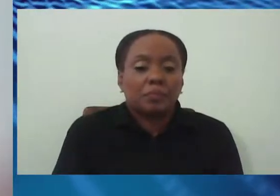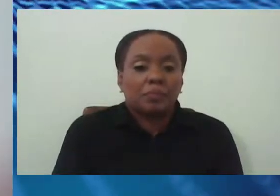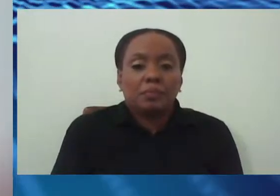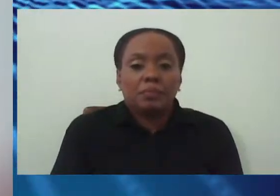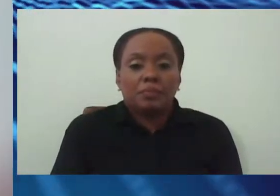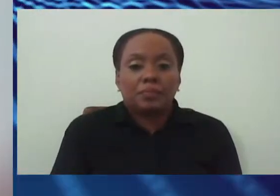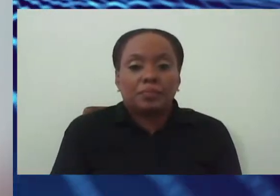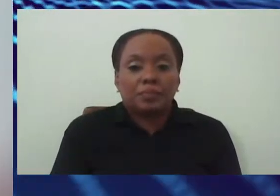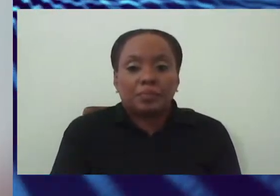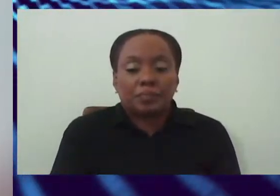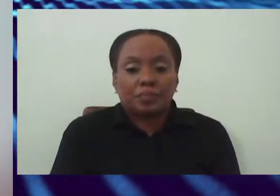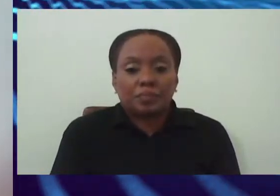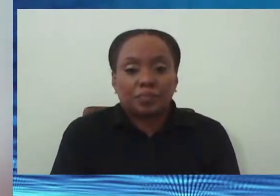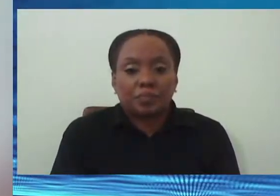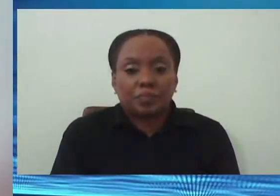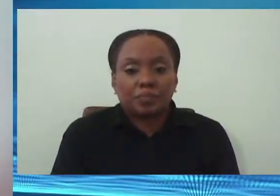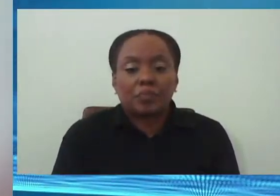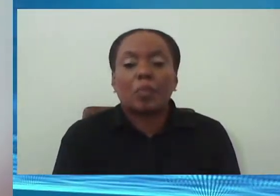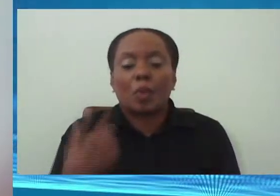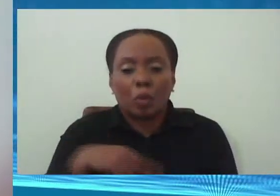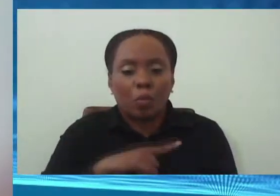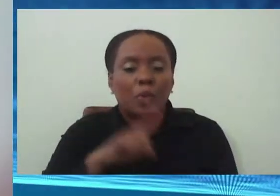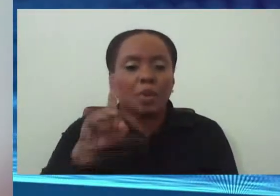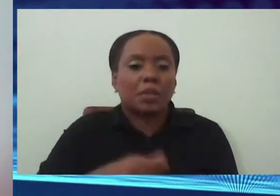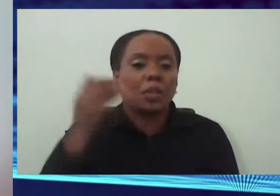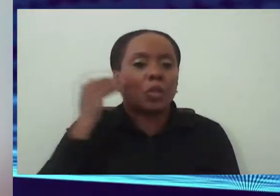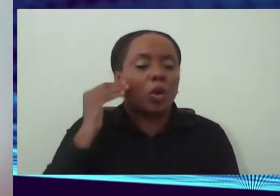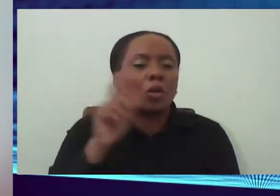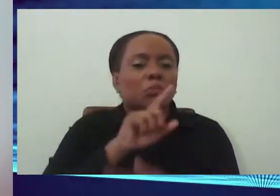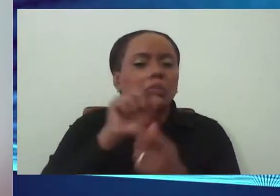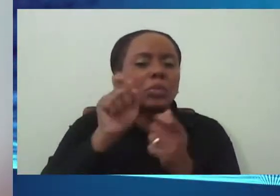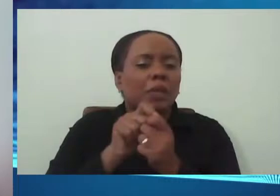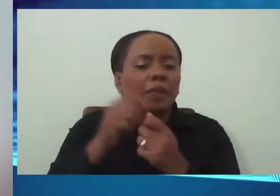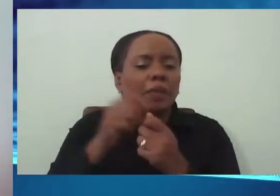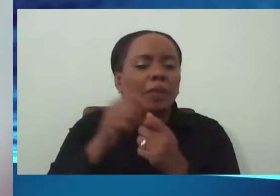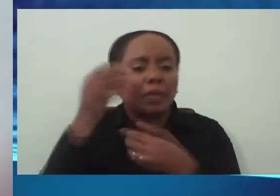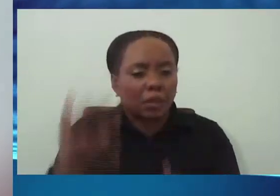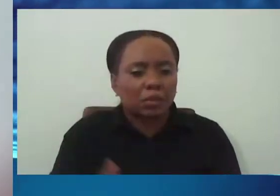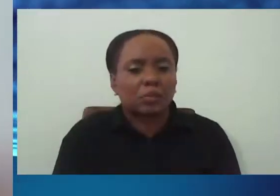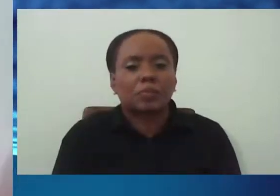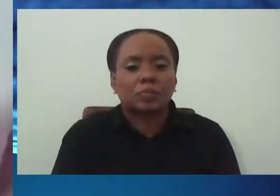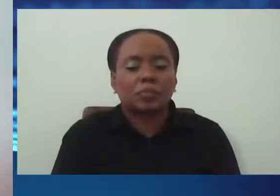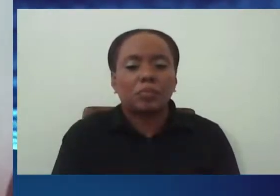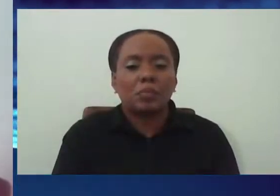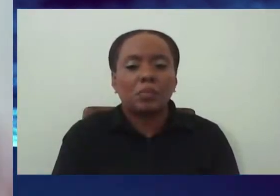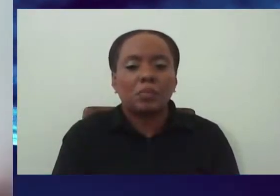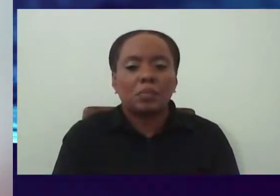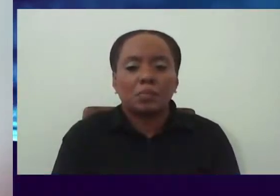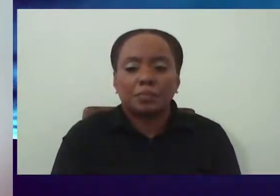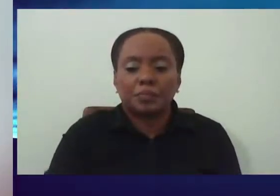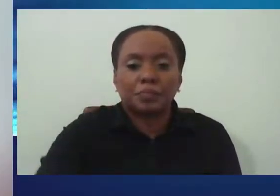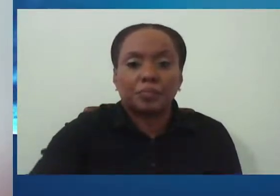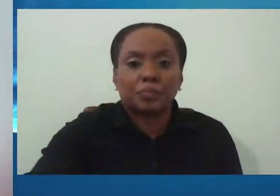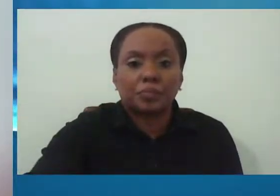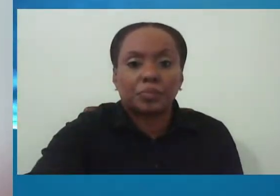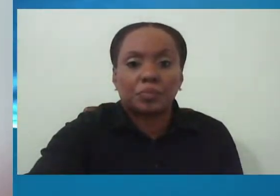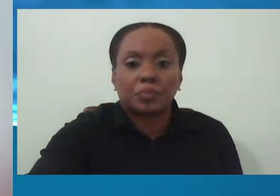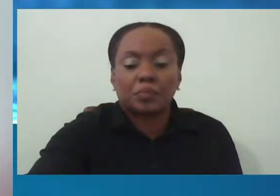protection that were in place, the more the risk. So the rule of thumb that we use, and some people argue that